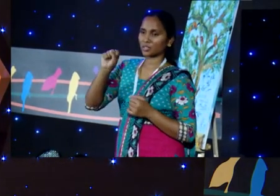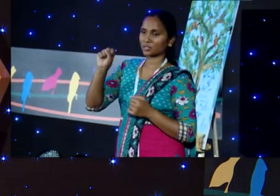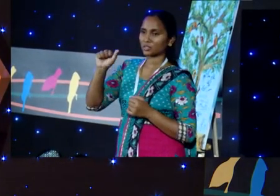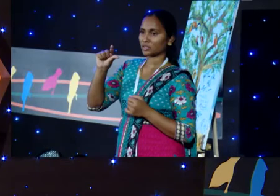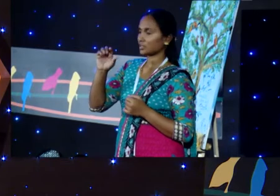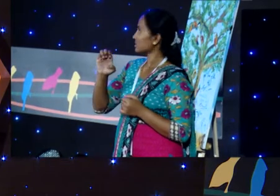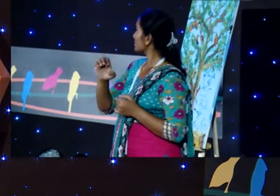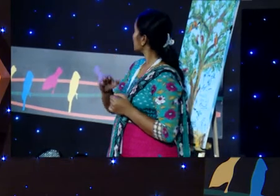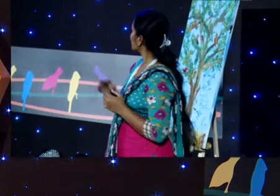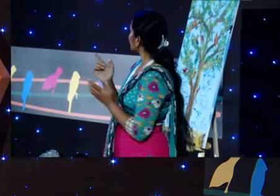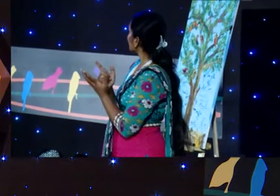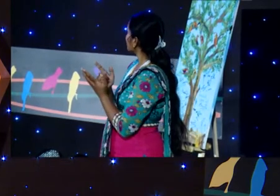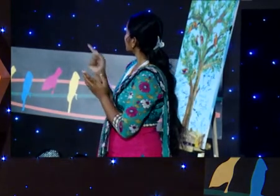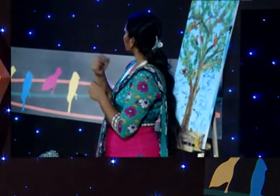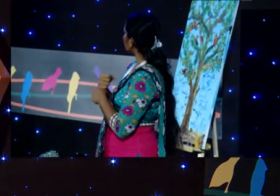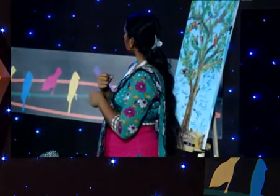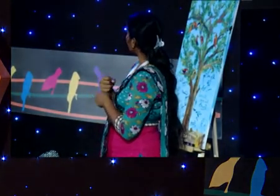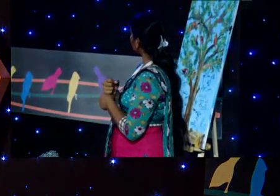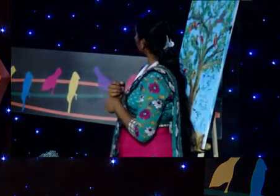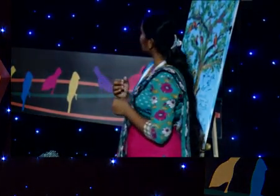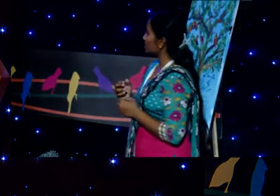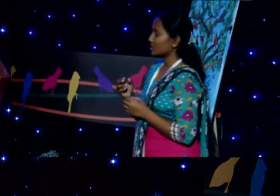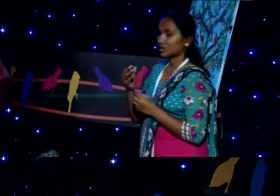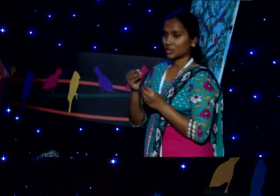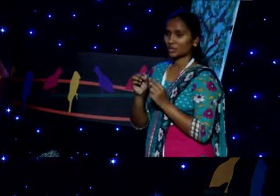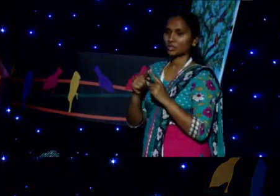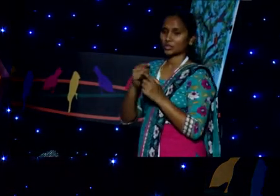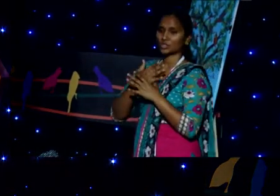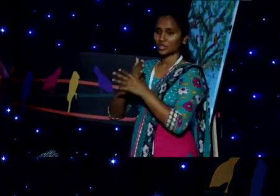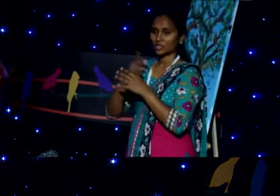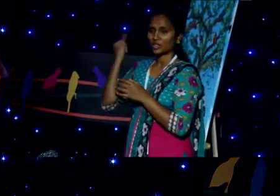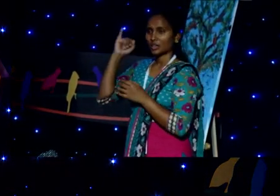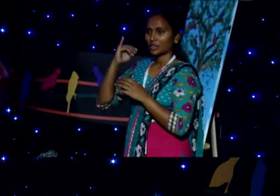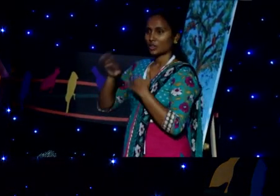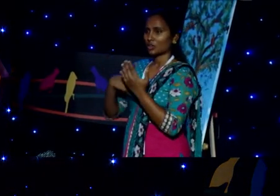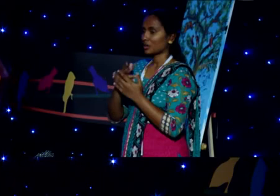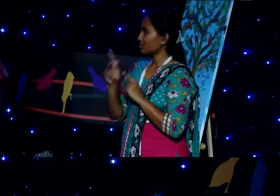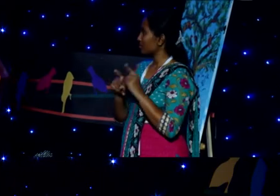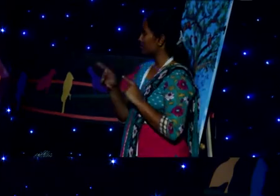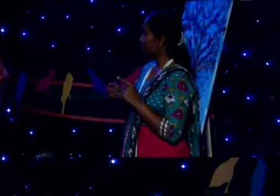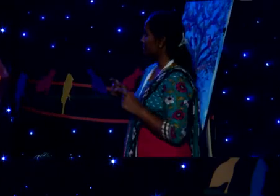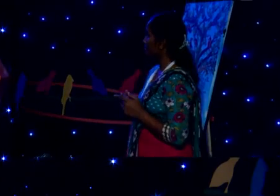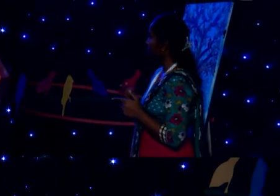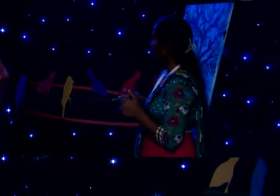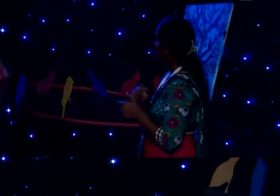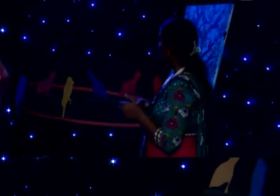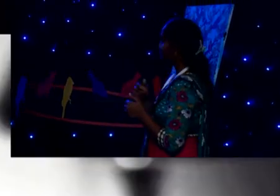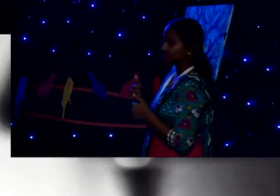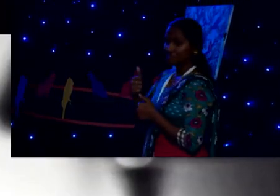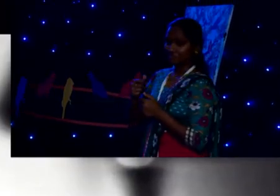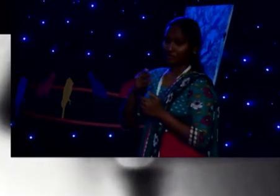kind of video we did to share the idea across. All the people acting in this video are visually challenged.